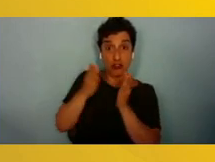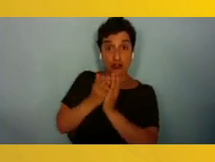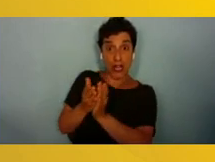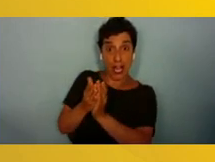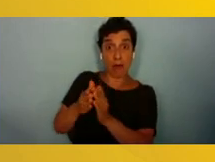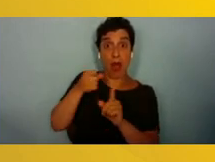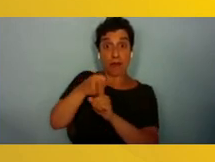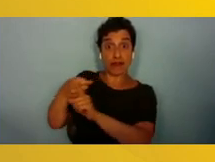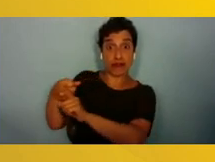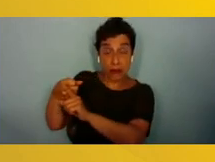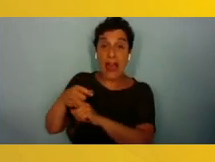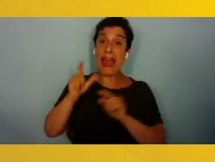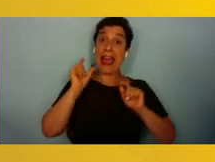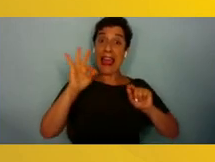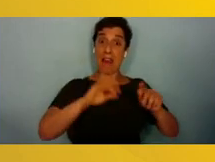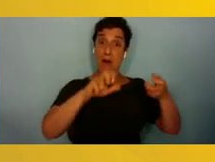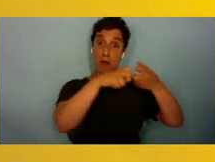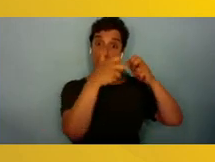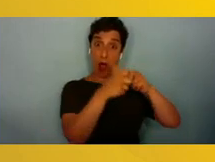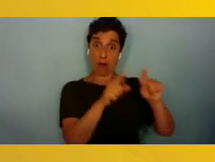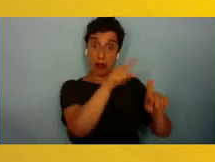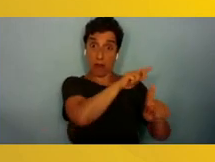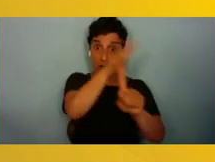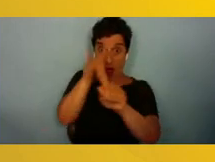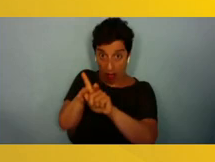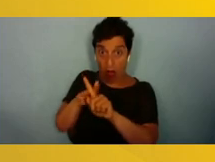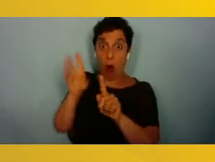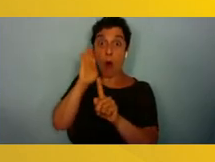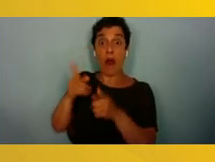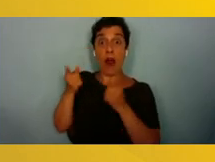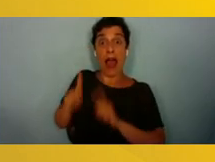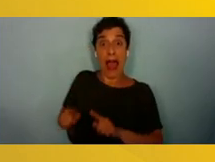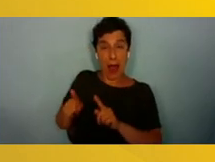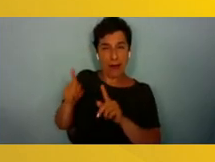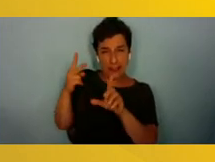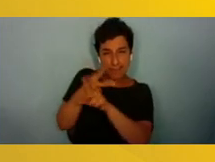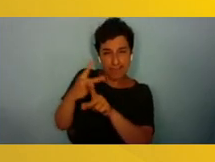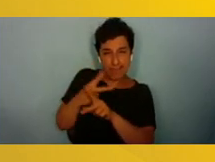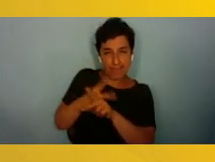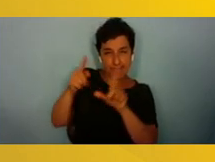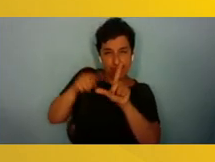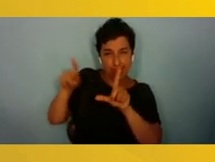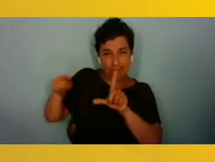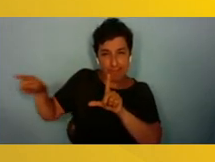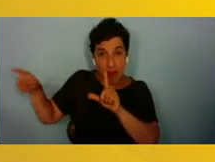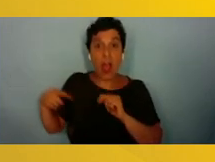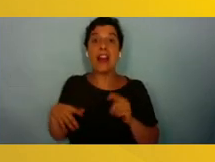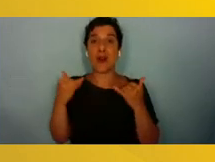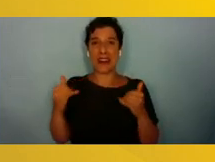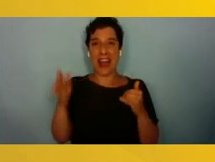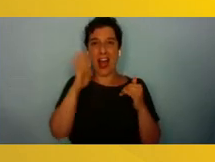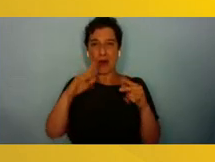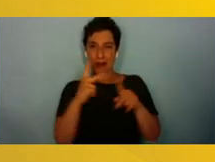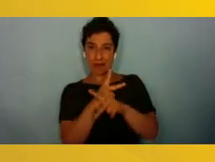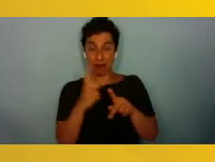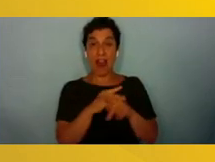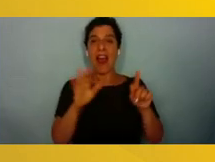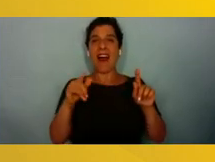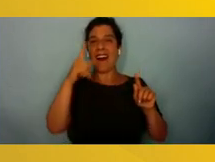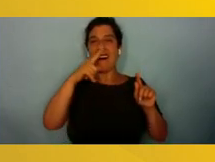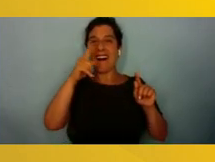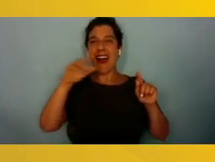different solutions that they put in place. So I'm gonna go through an animation of this simulation in a